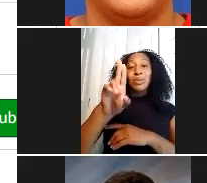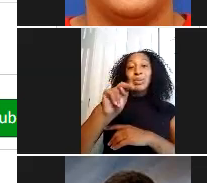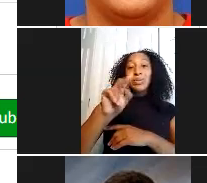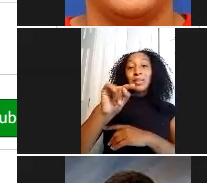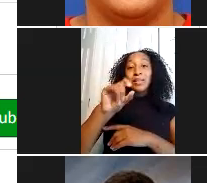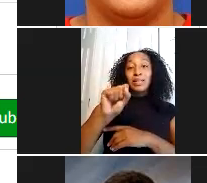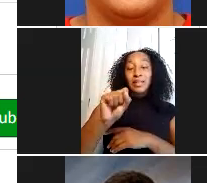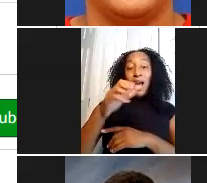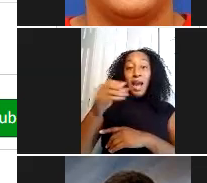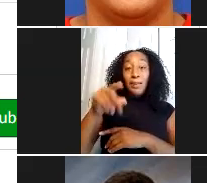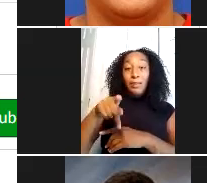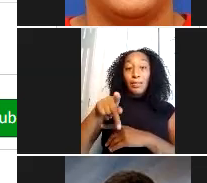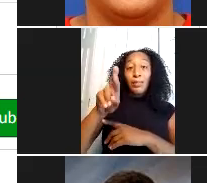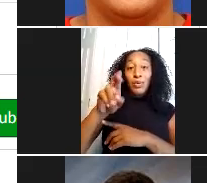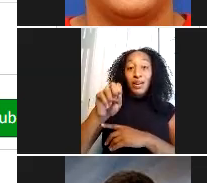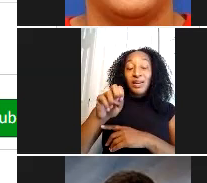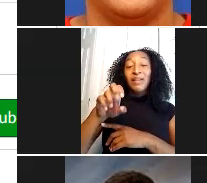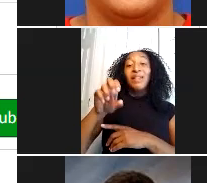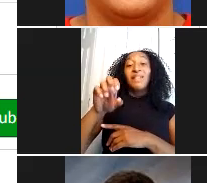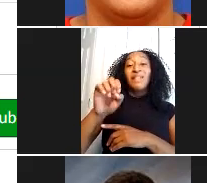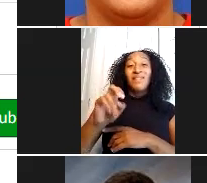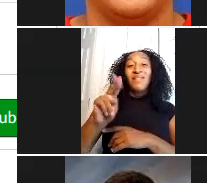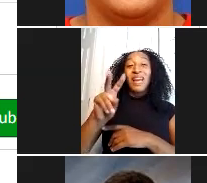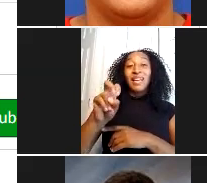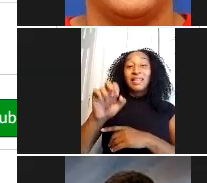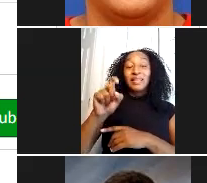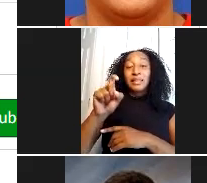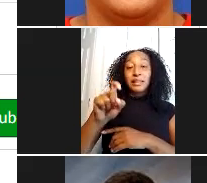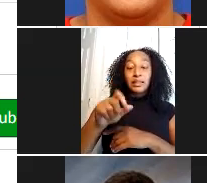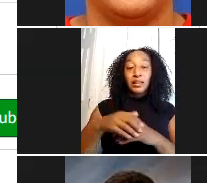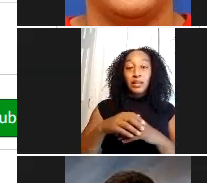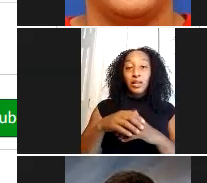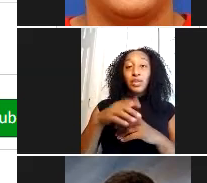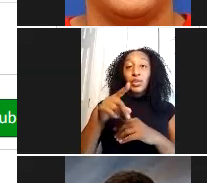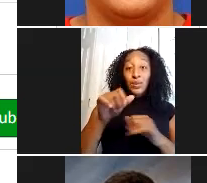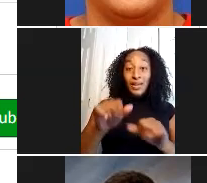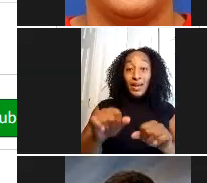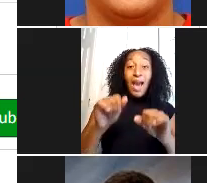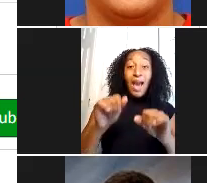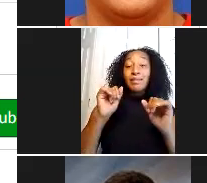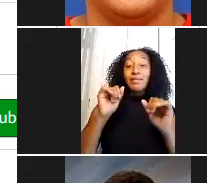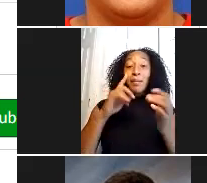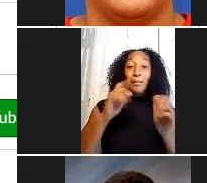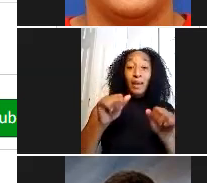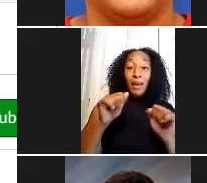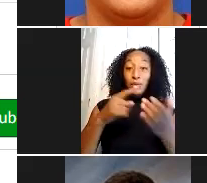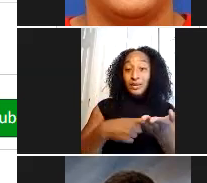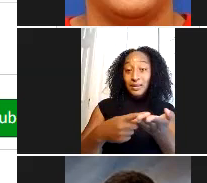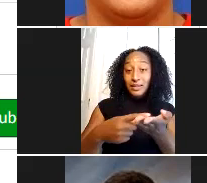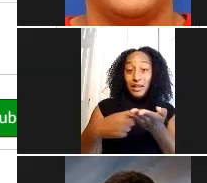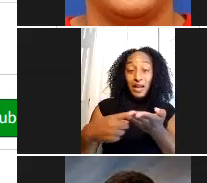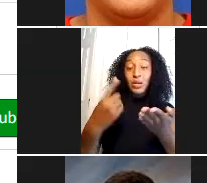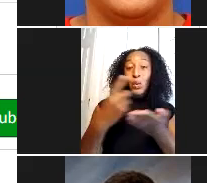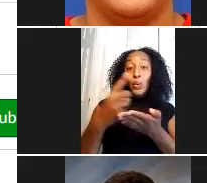things you have to accomplish is to be able to discuss the material that we've covered with your